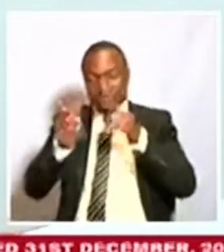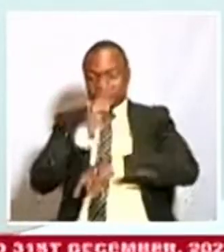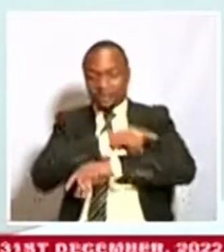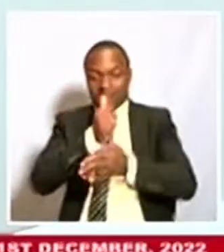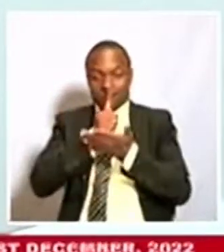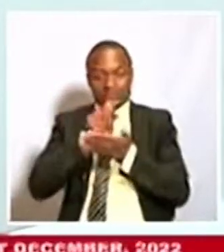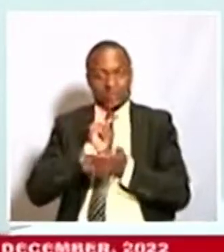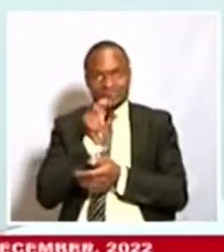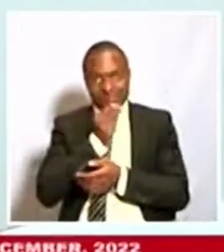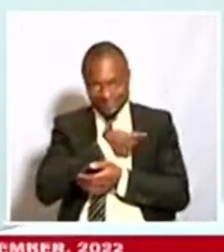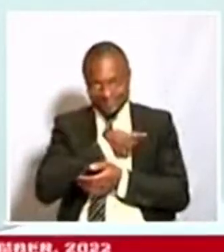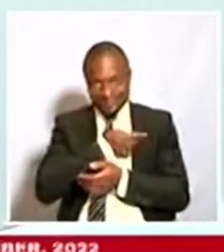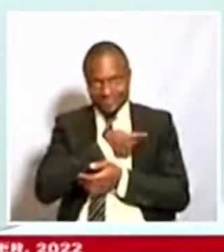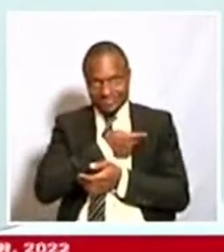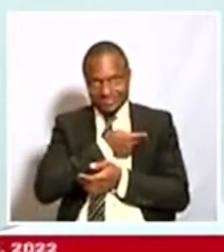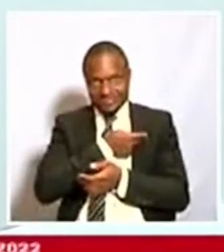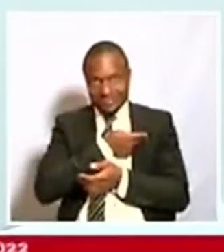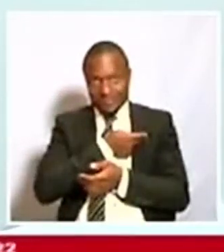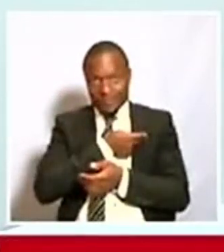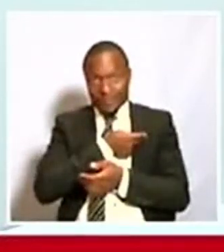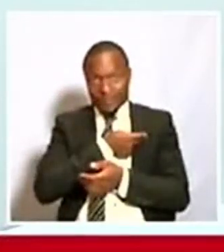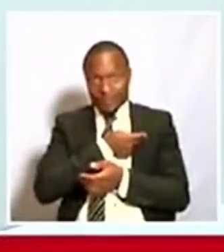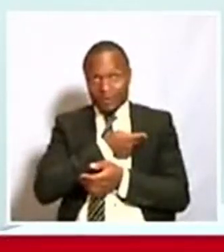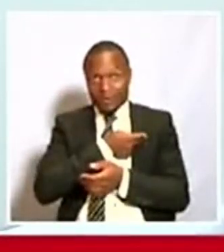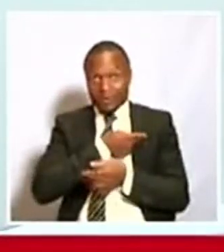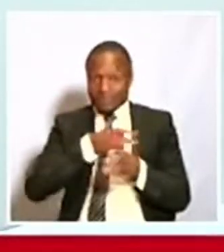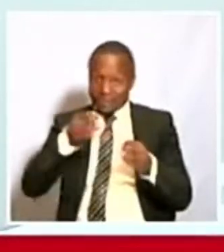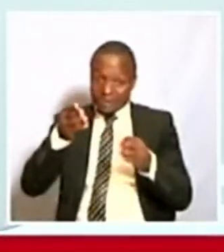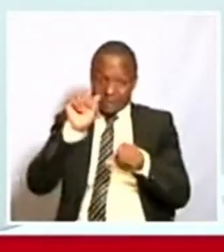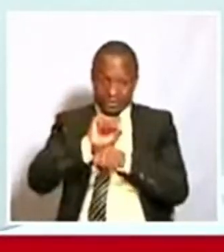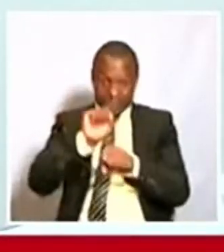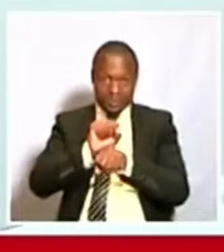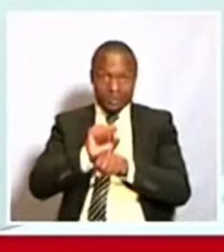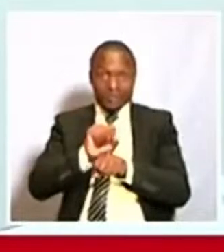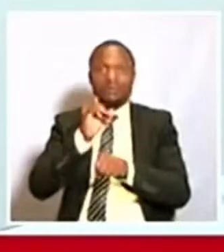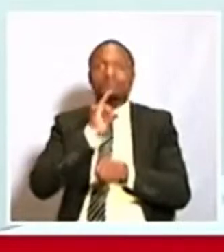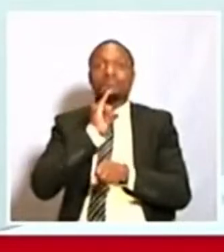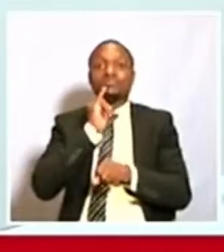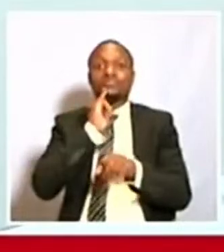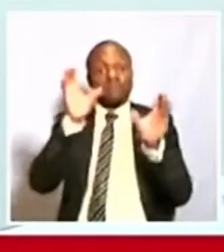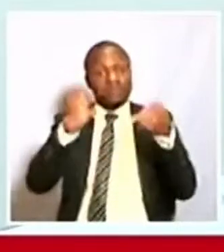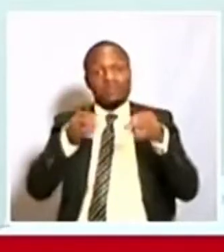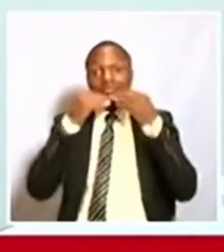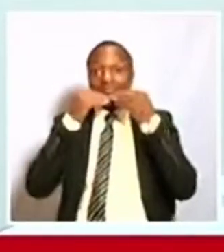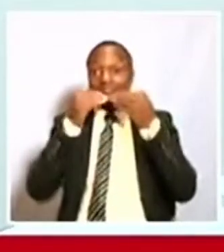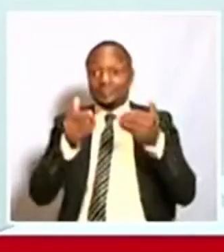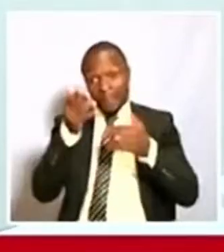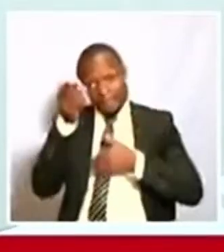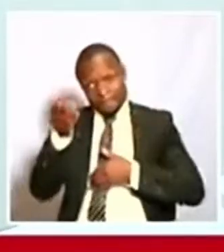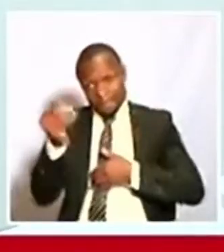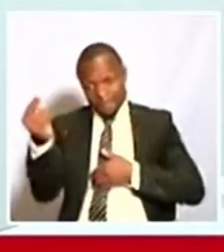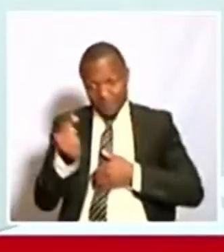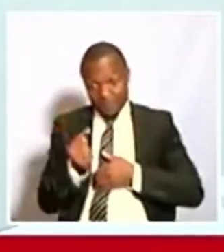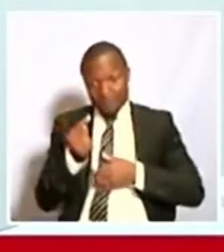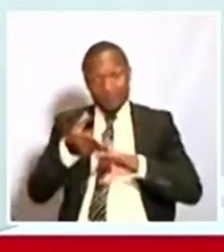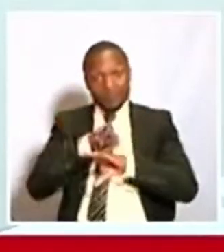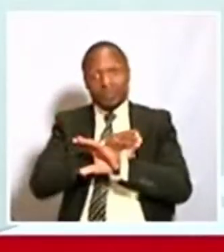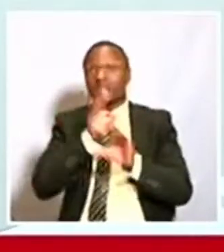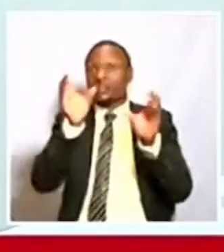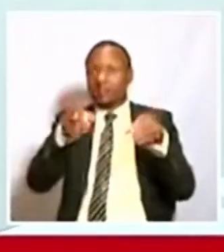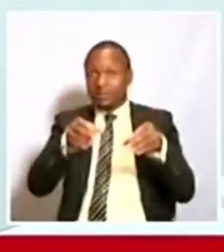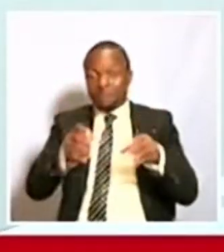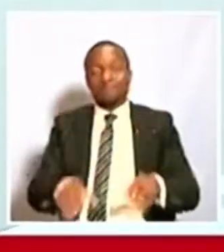us on our business. Isoka Town Council, we want to appreciate you appearing before your